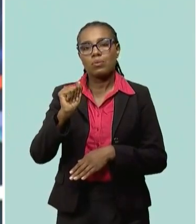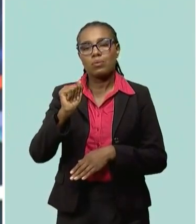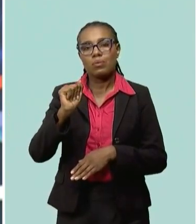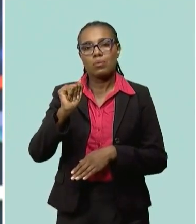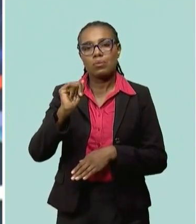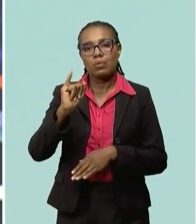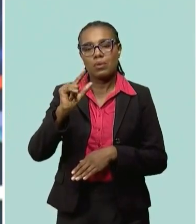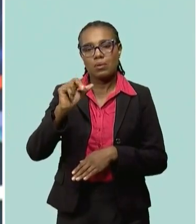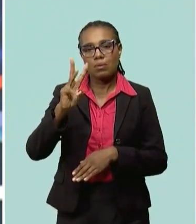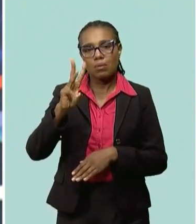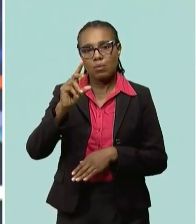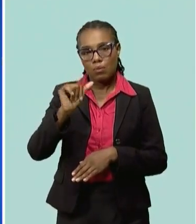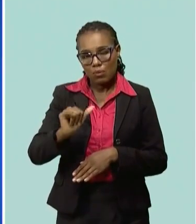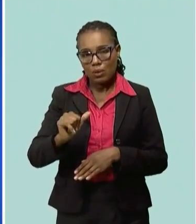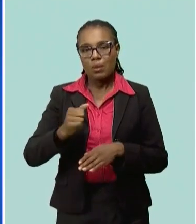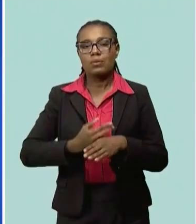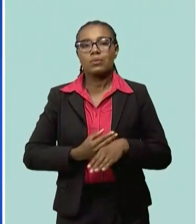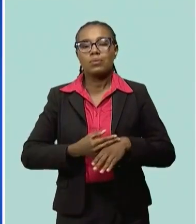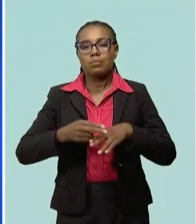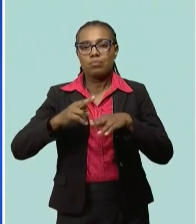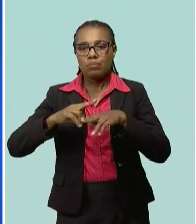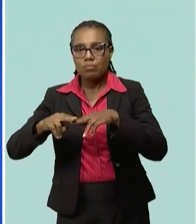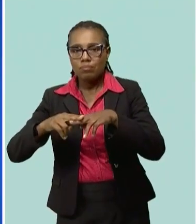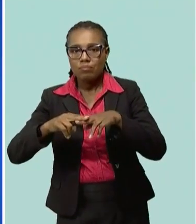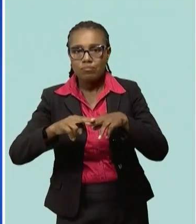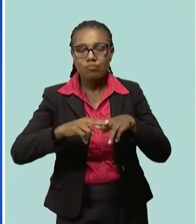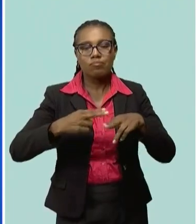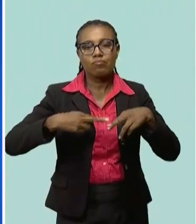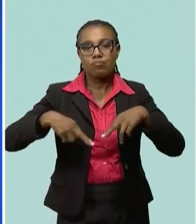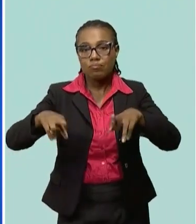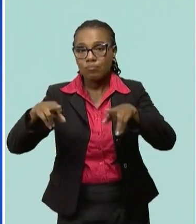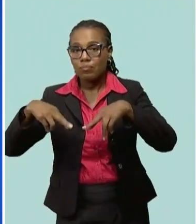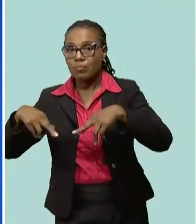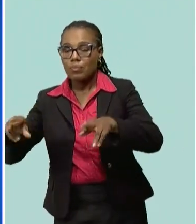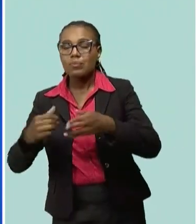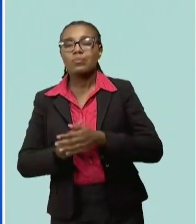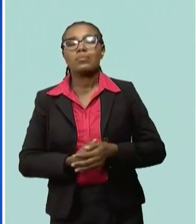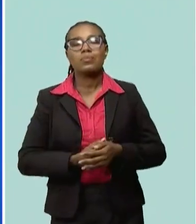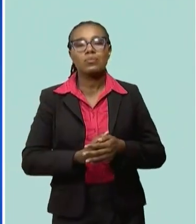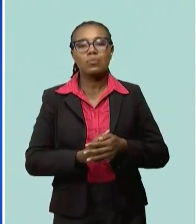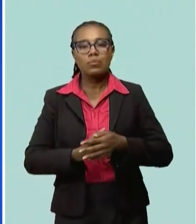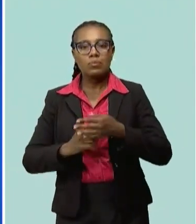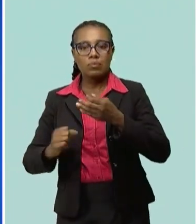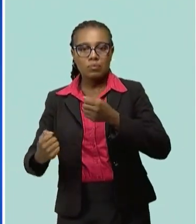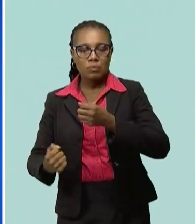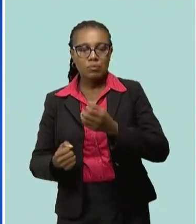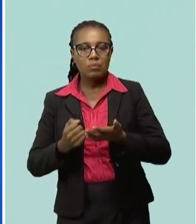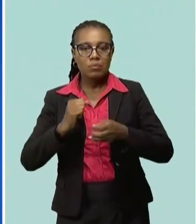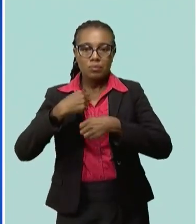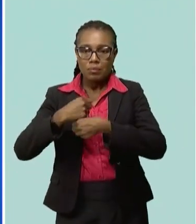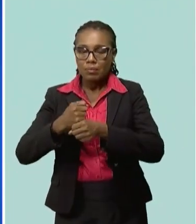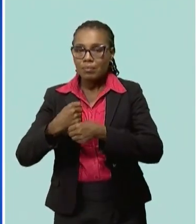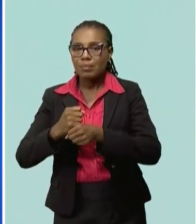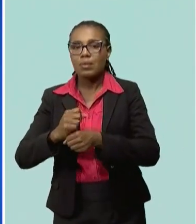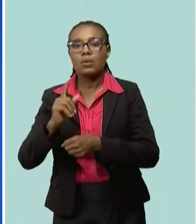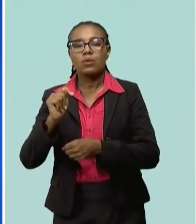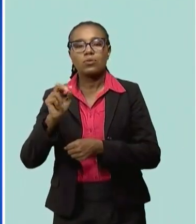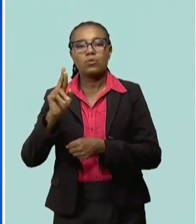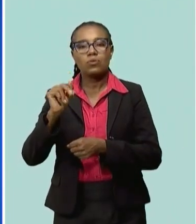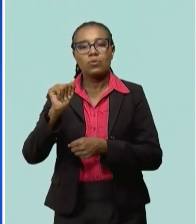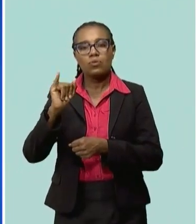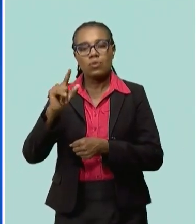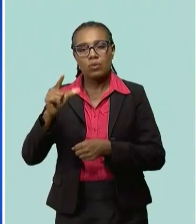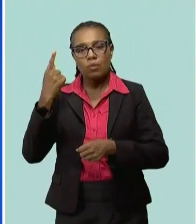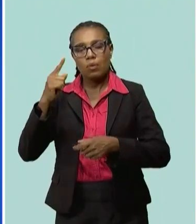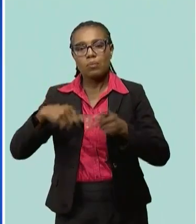public. It goes across the entire country, starts in Bridgetown, goes through the St. George Valley, through St. Philip, hits